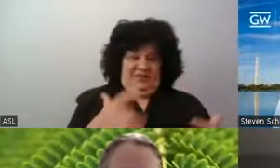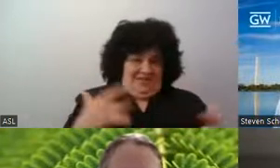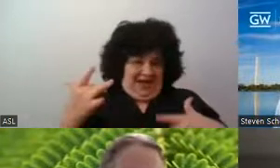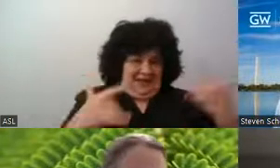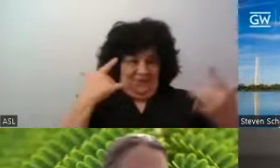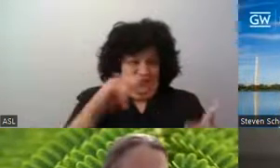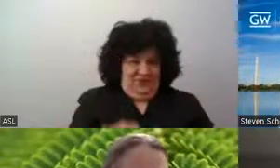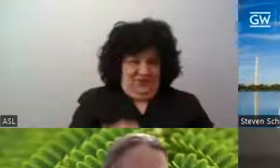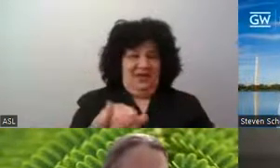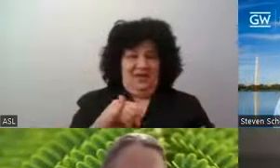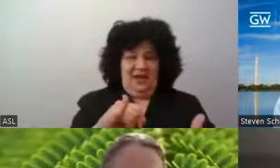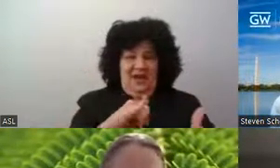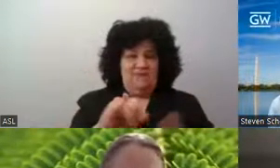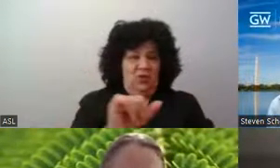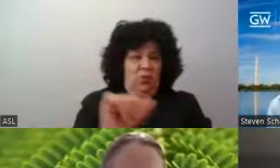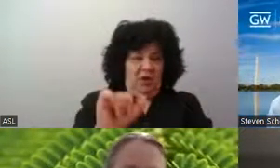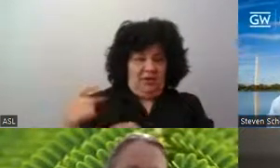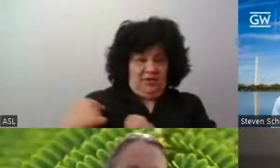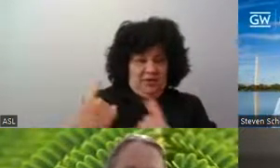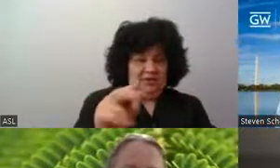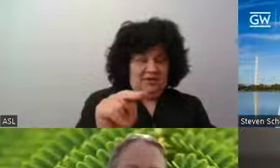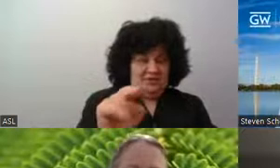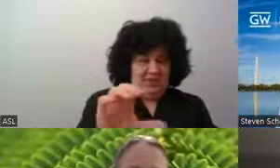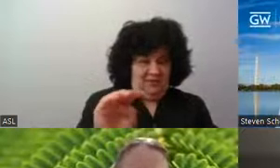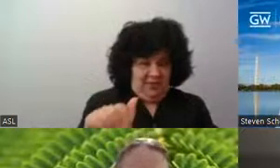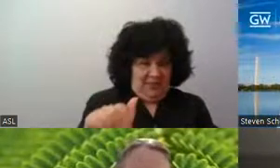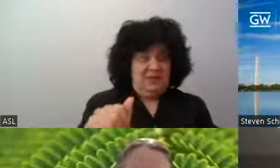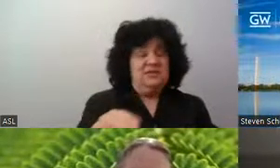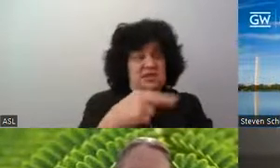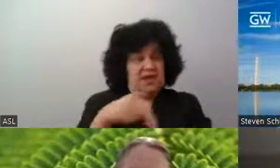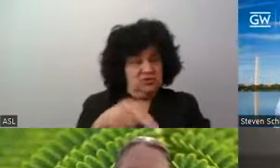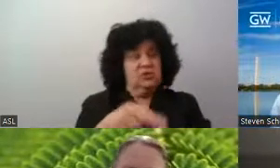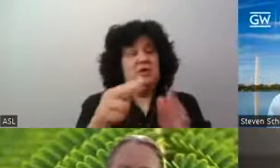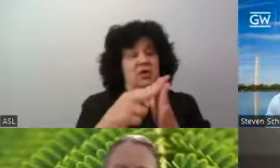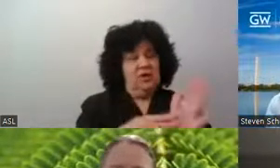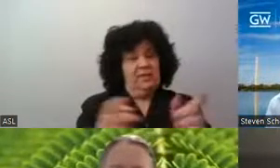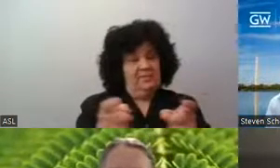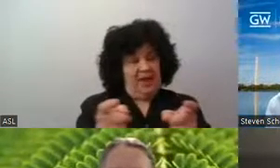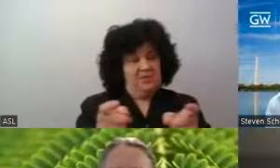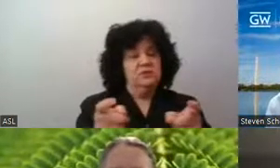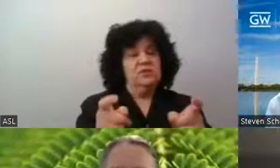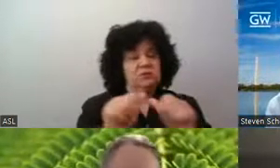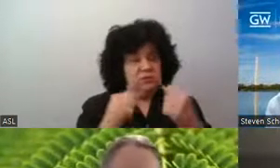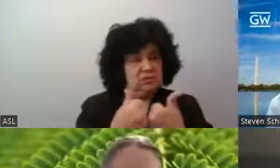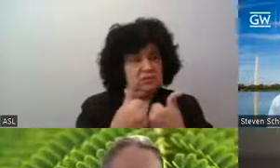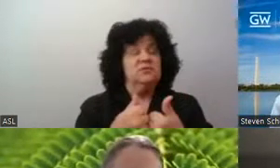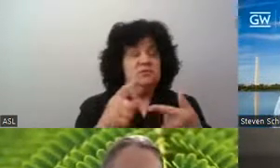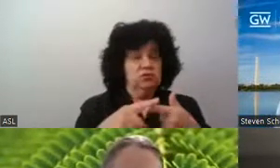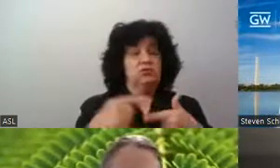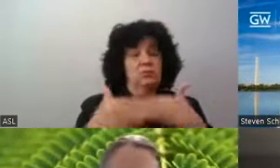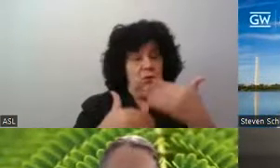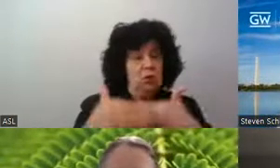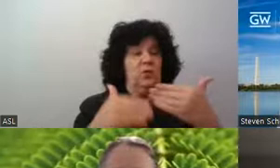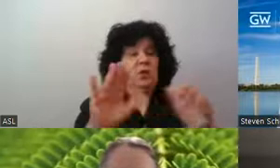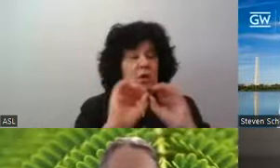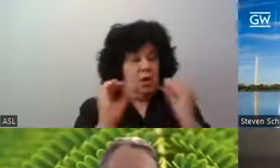last couple of years with NCMA, the National Contract Management Association, to move its membership and its organization up the